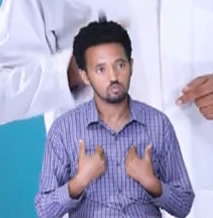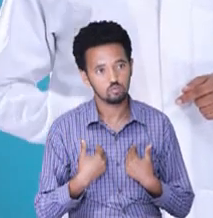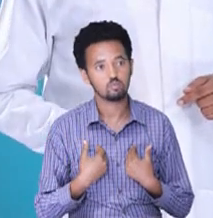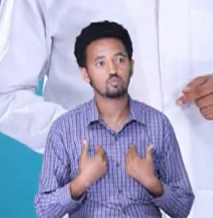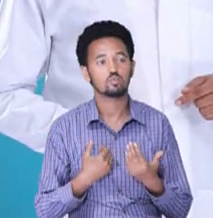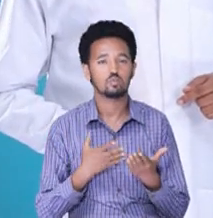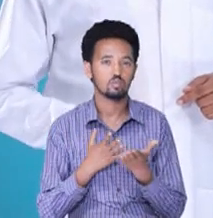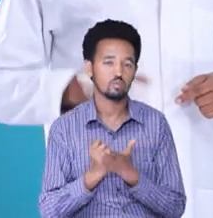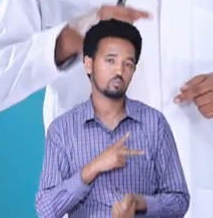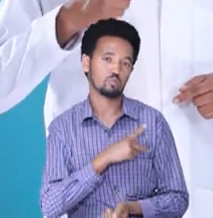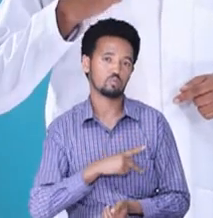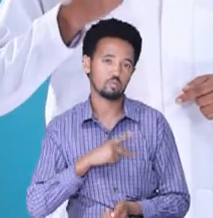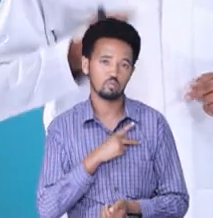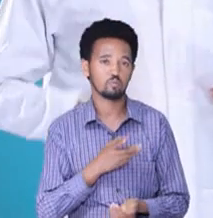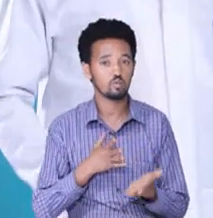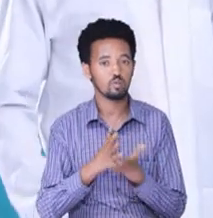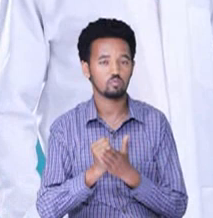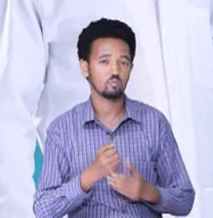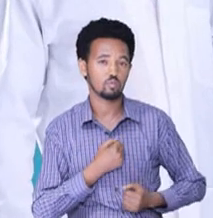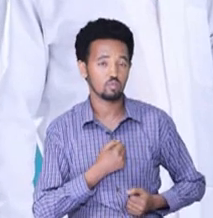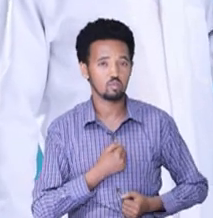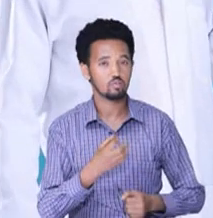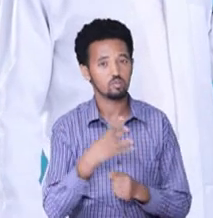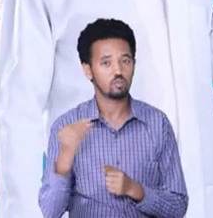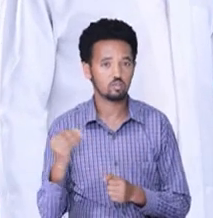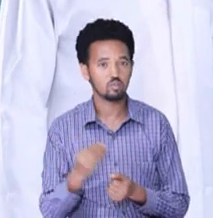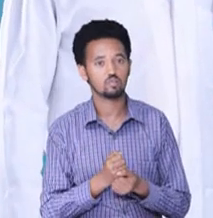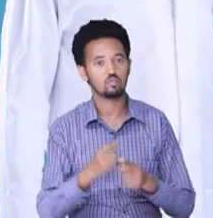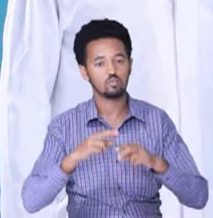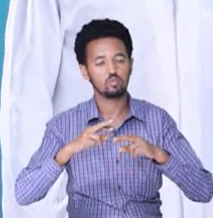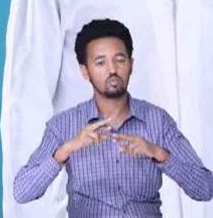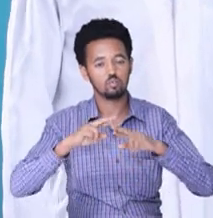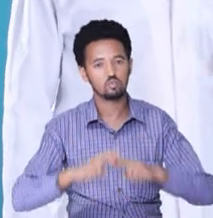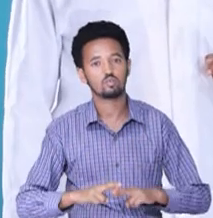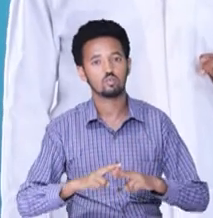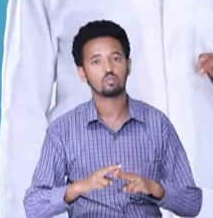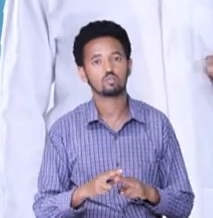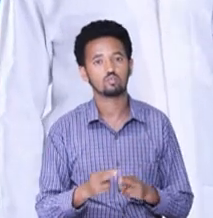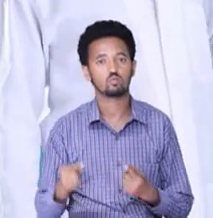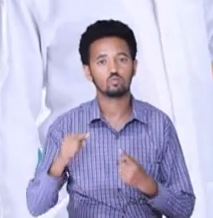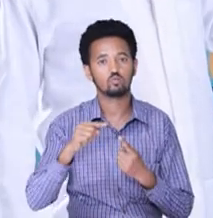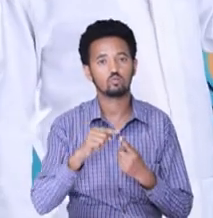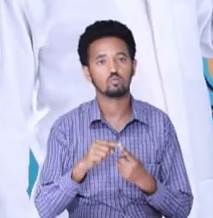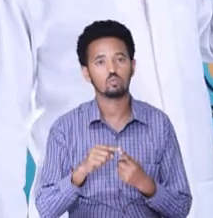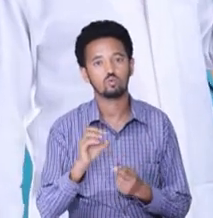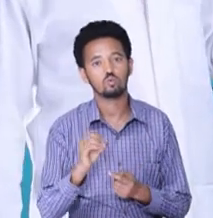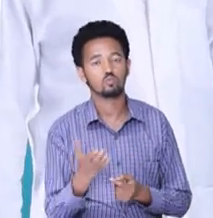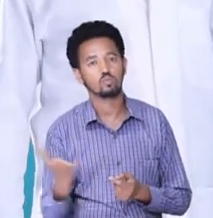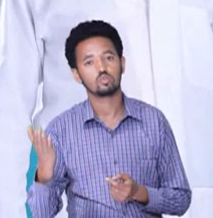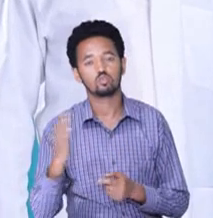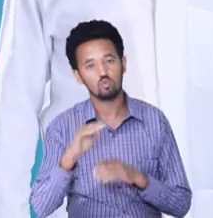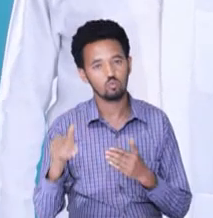to property, the right to security, and a resistance to oppression.